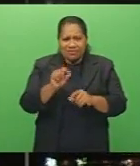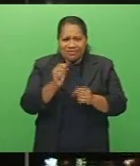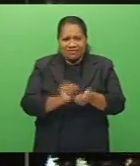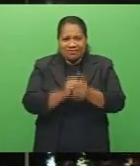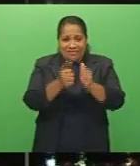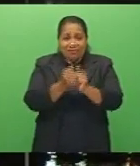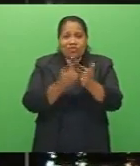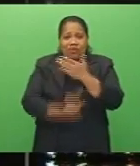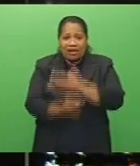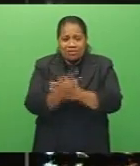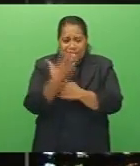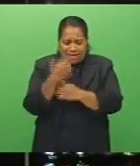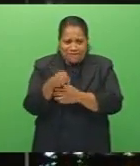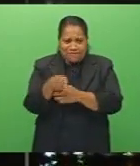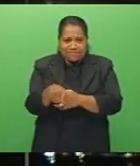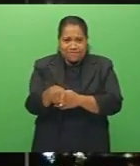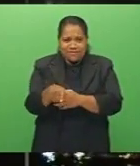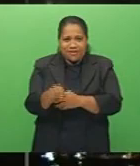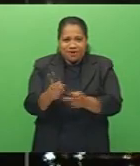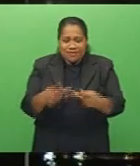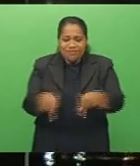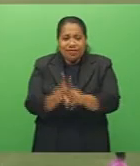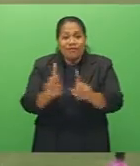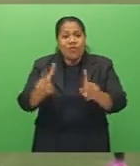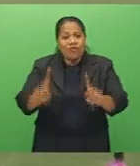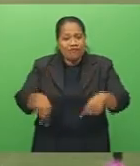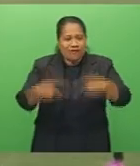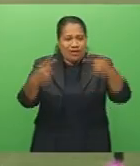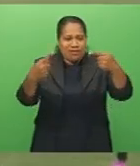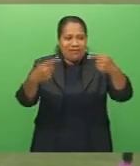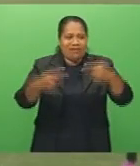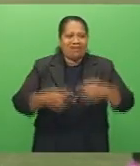in the finals. Felipe Naikaso has more.